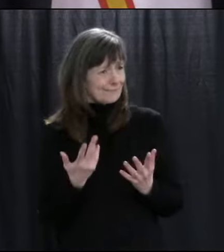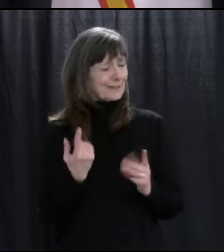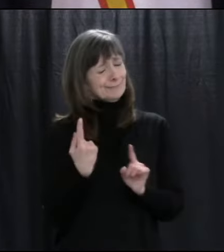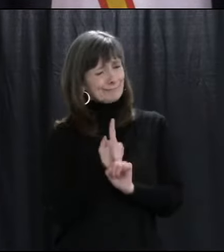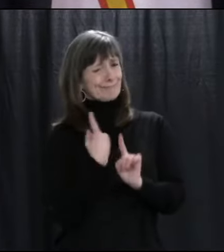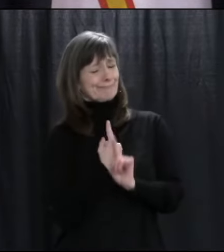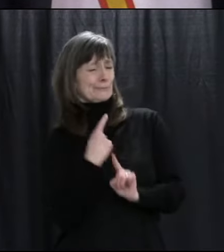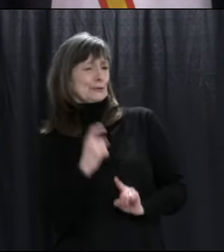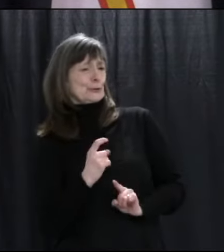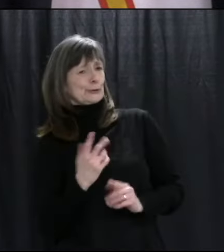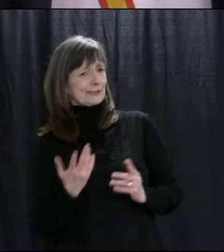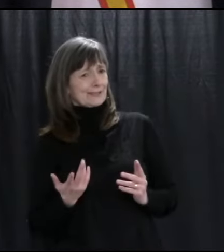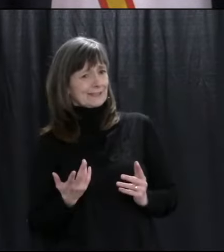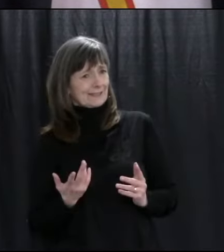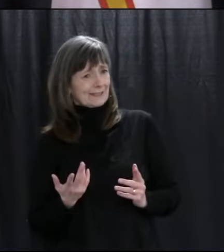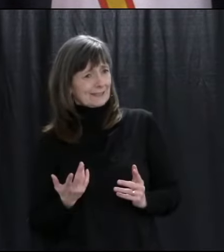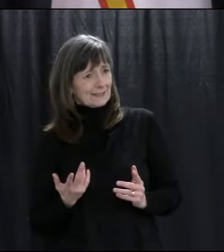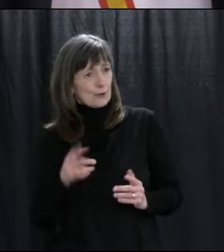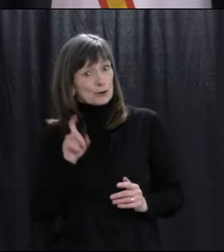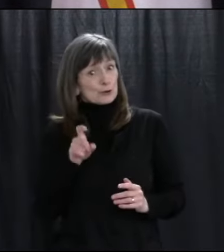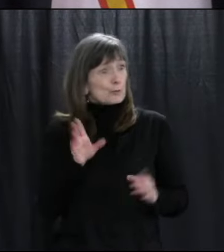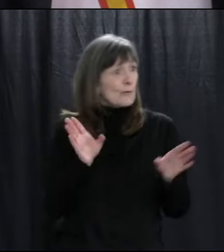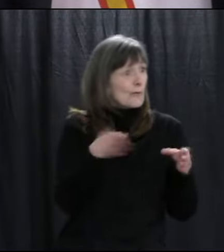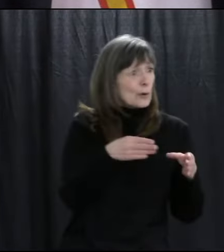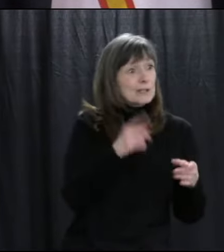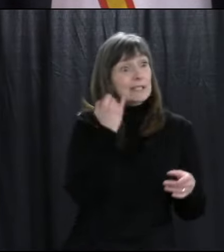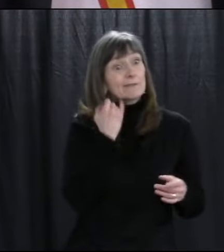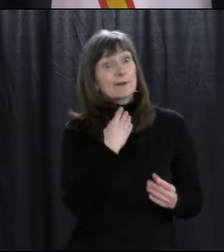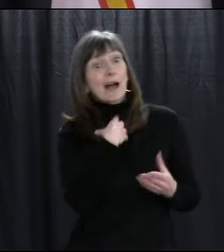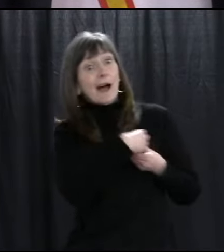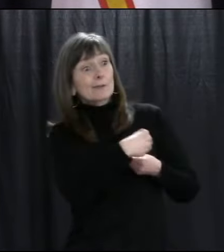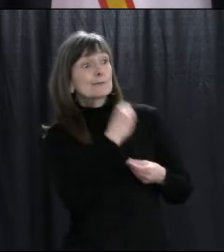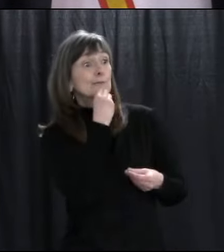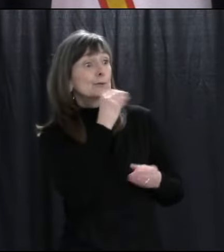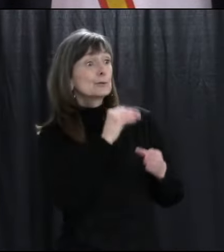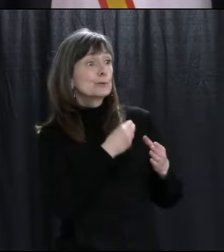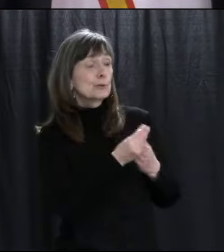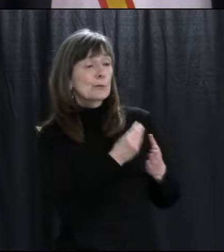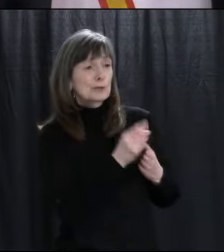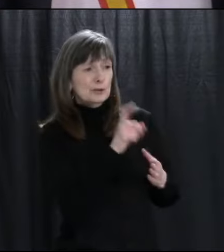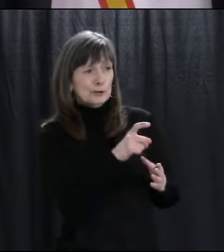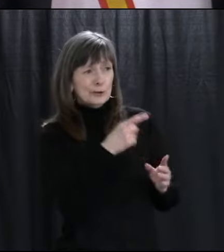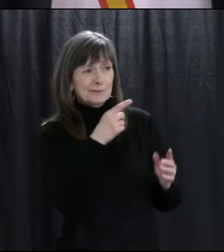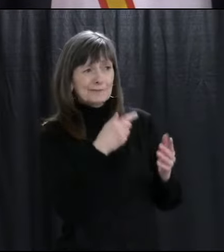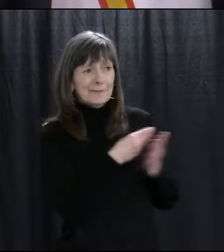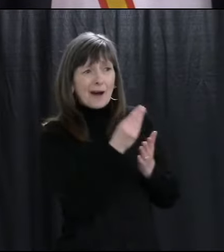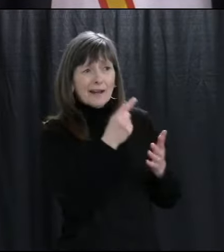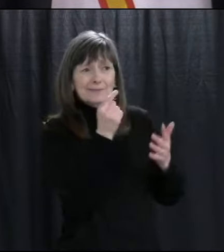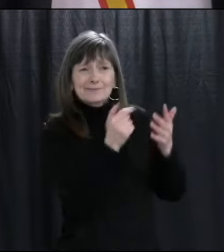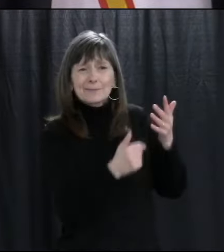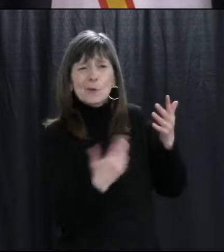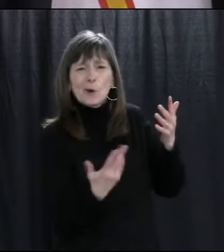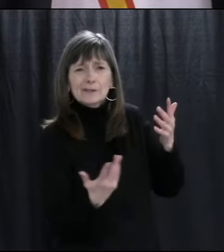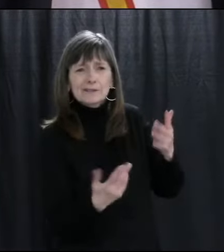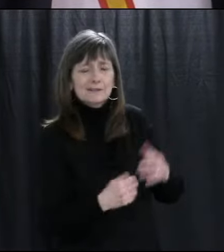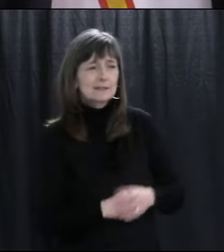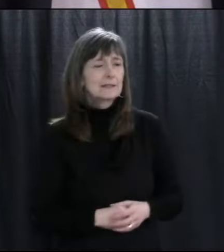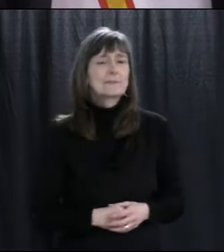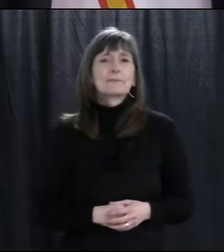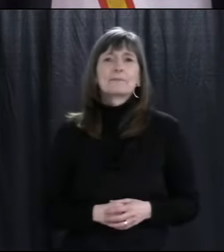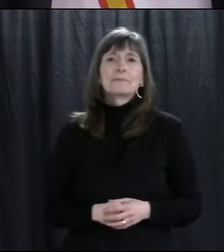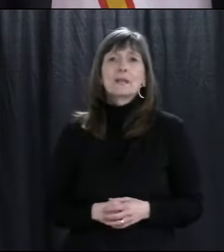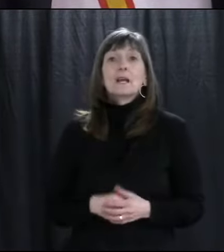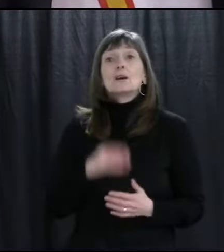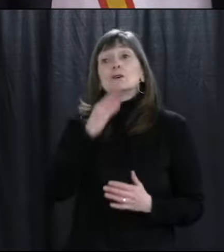What people really should be focusing on when they go to a grocery store or anywhere else? So I think, groceries